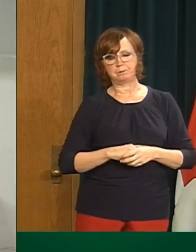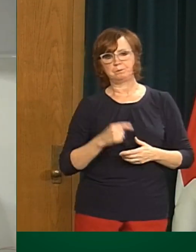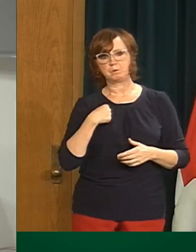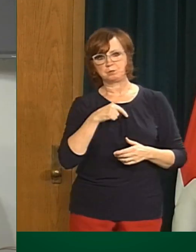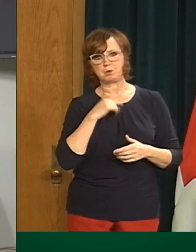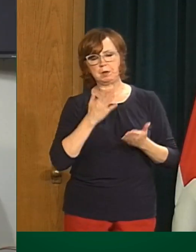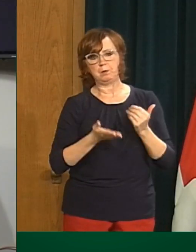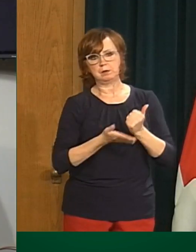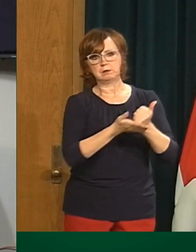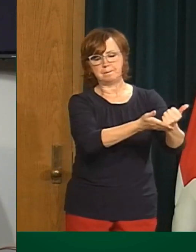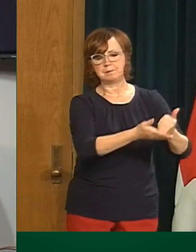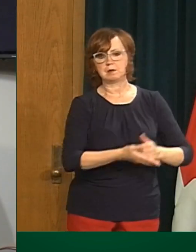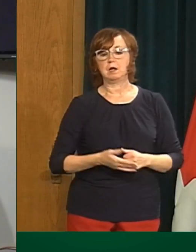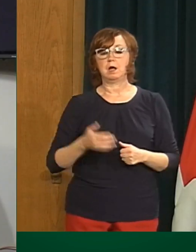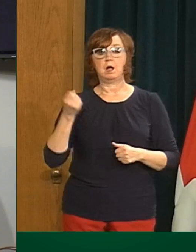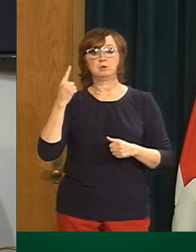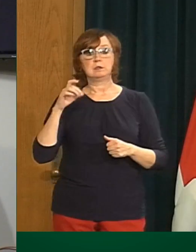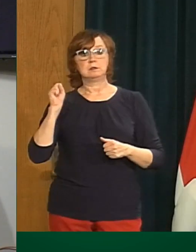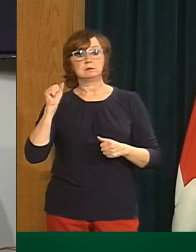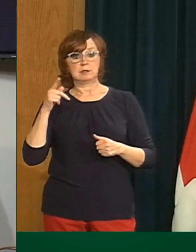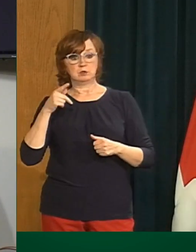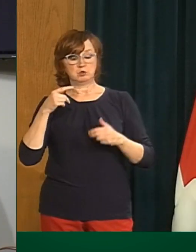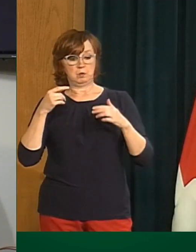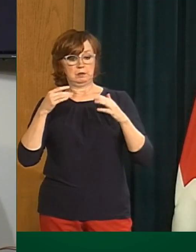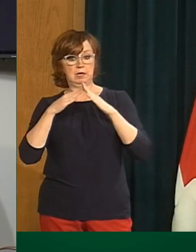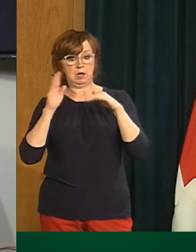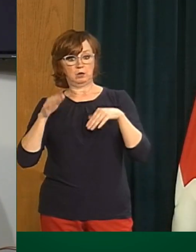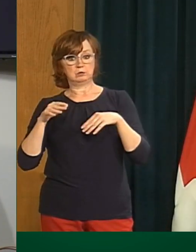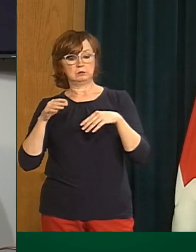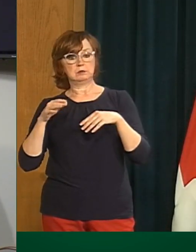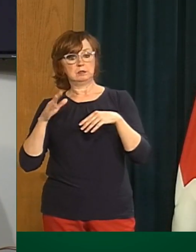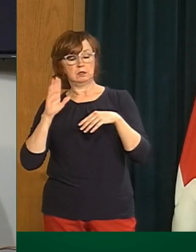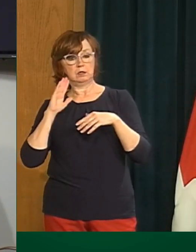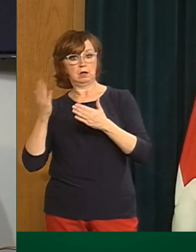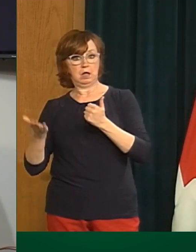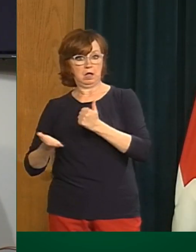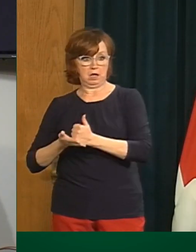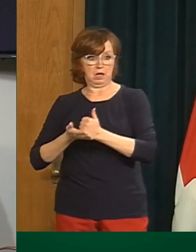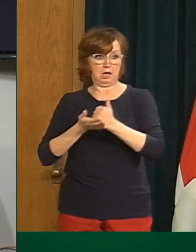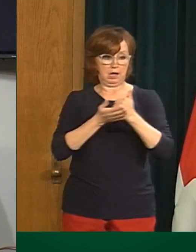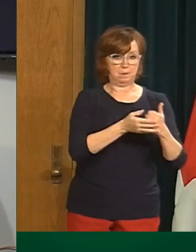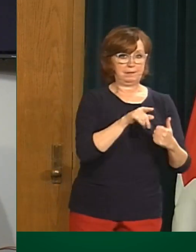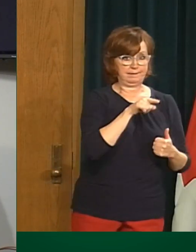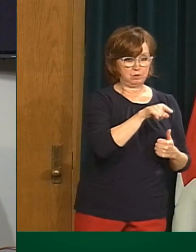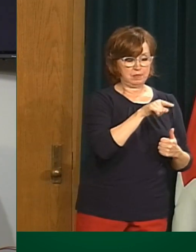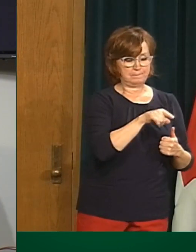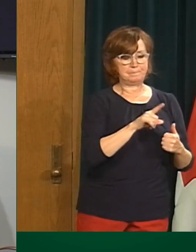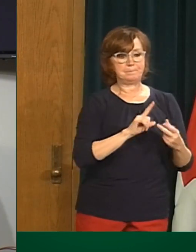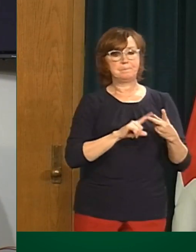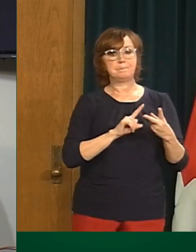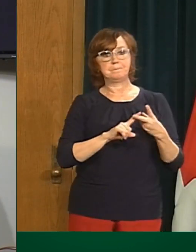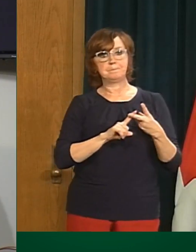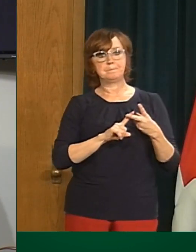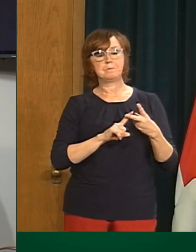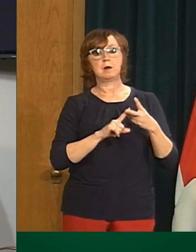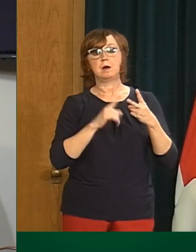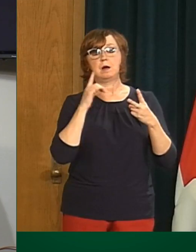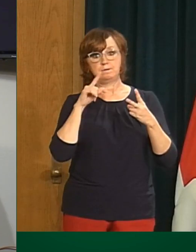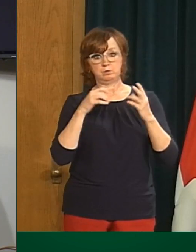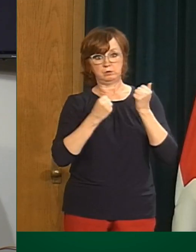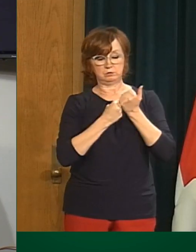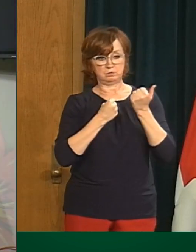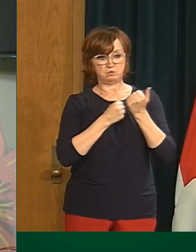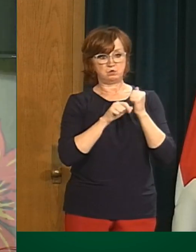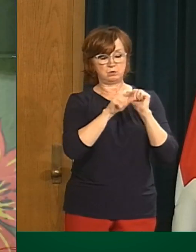those supports now in the Sask housing available stock that we have in La Loche, and moving in to support the community